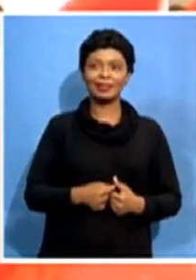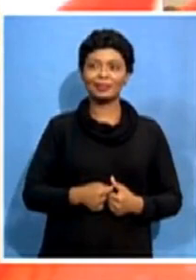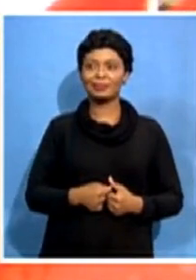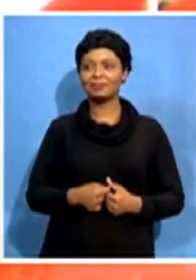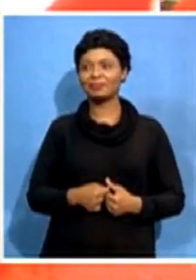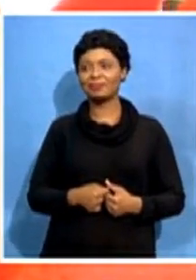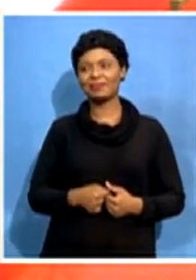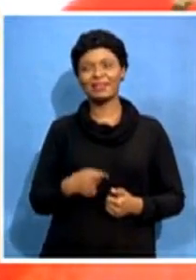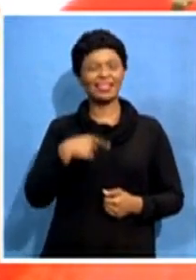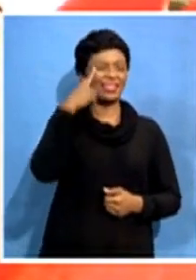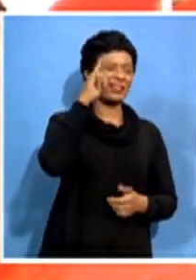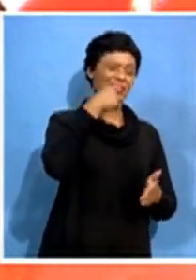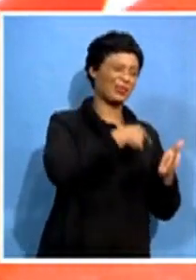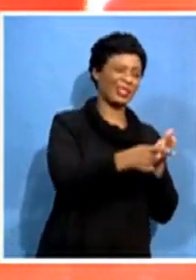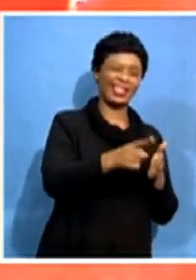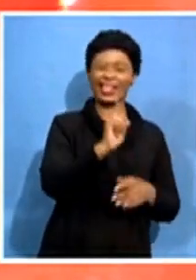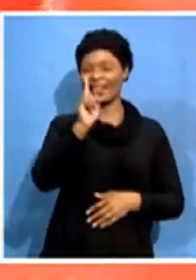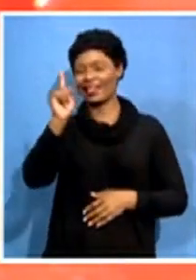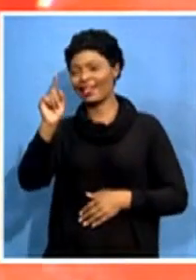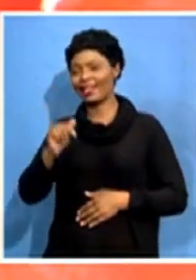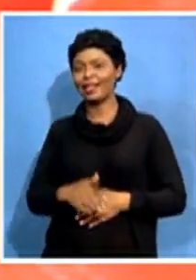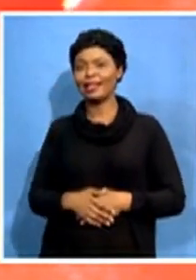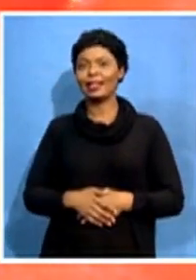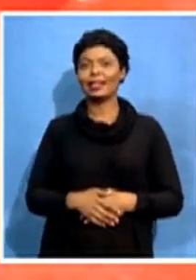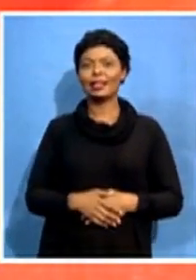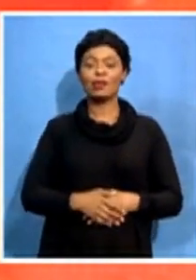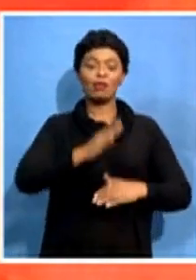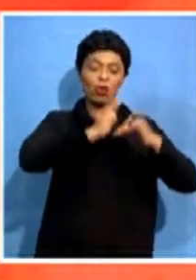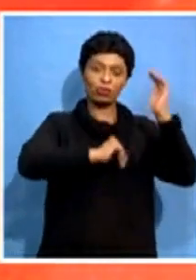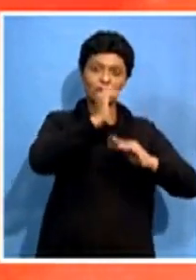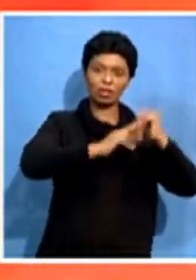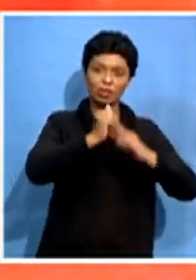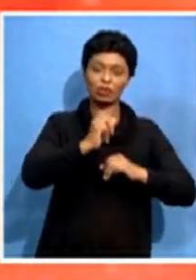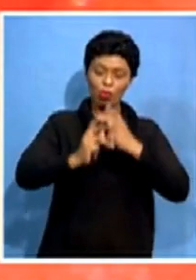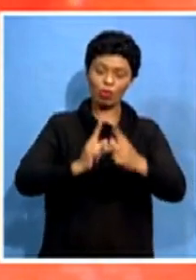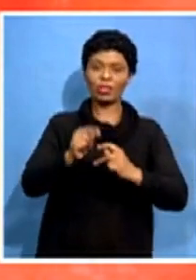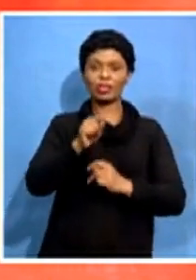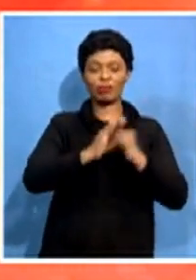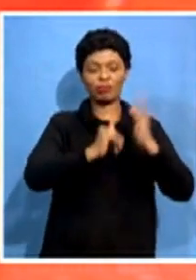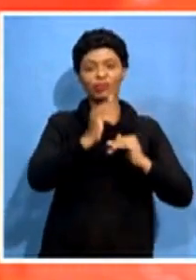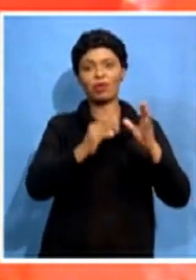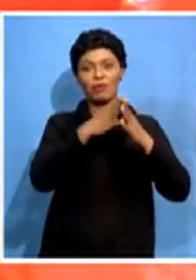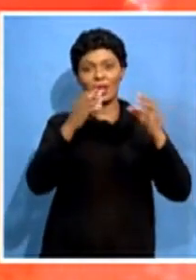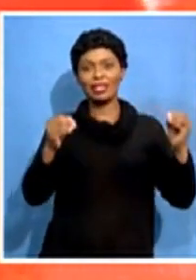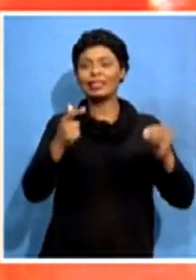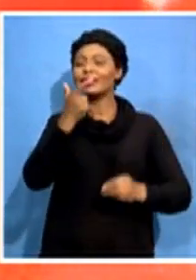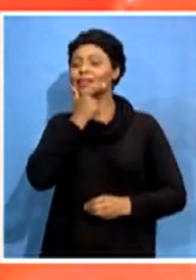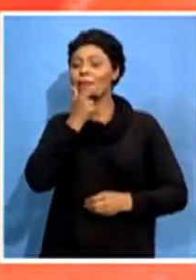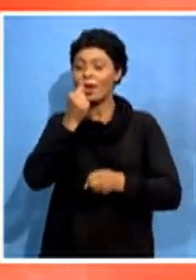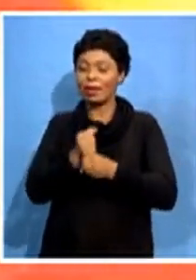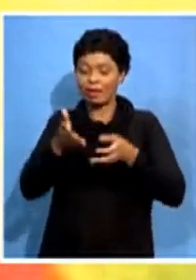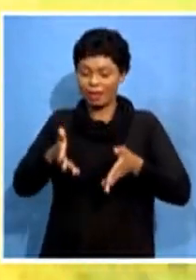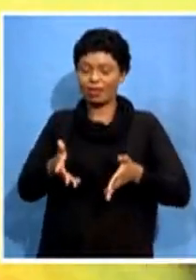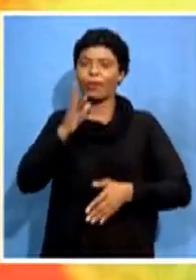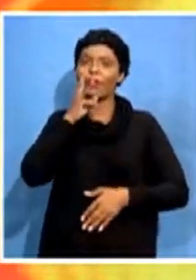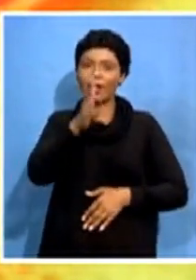the construction and the operationalization of the SEZ must be complete by December this year, so that the parts can roll out by